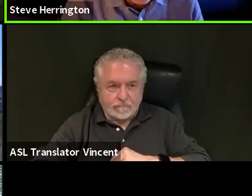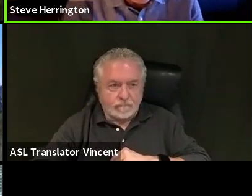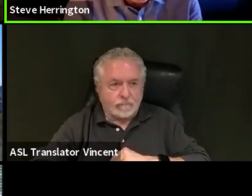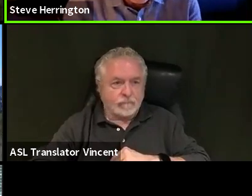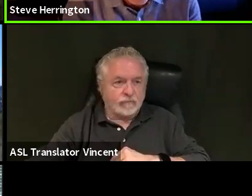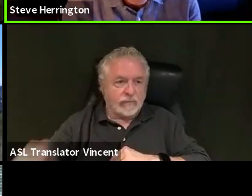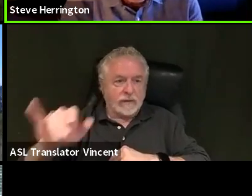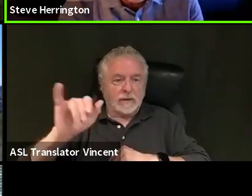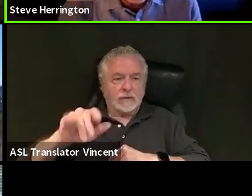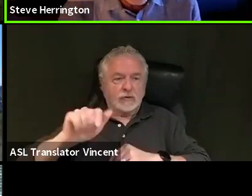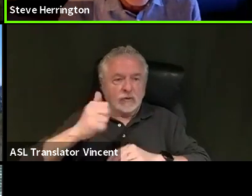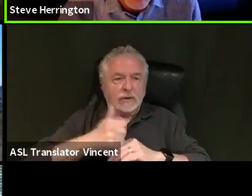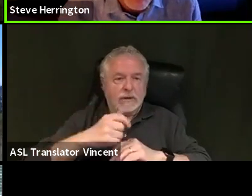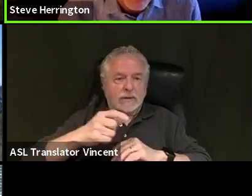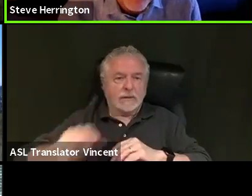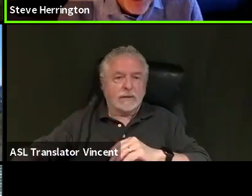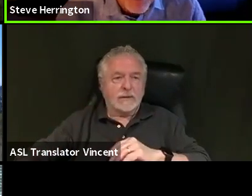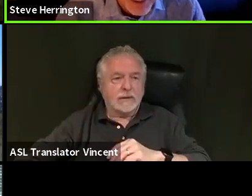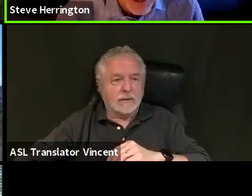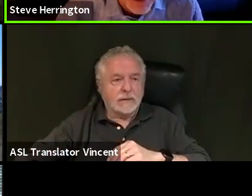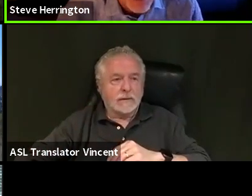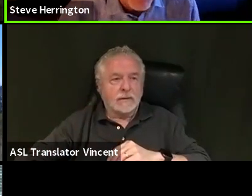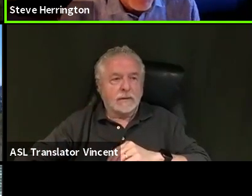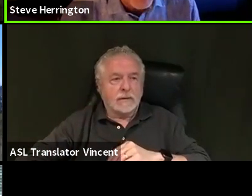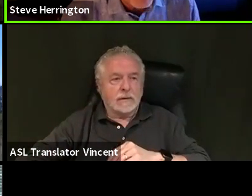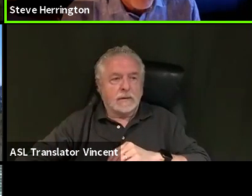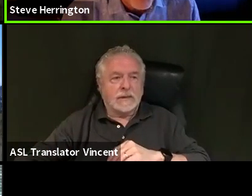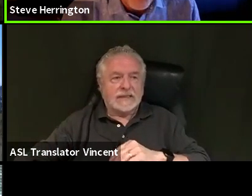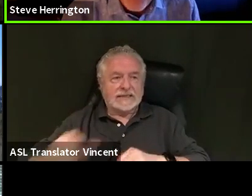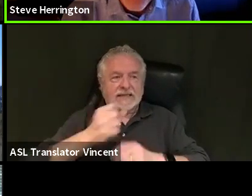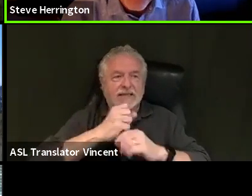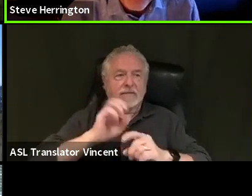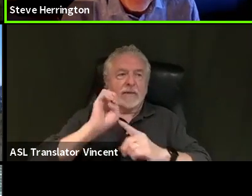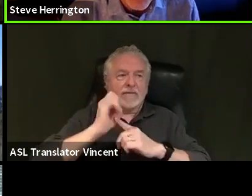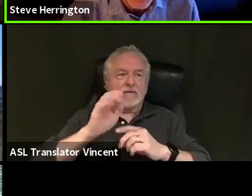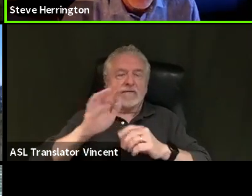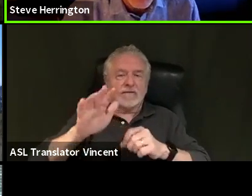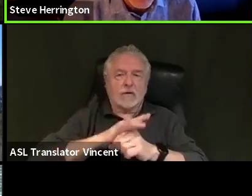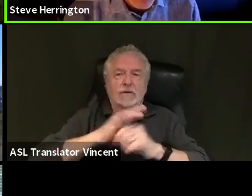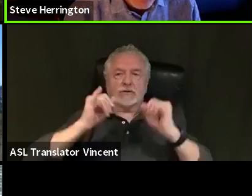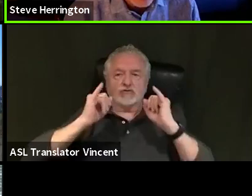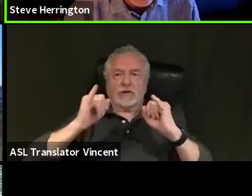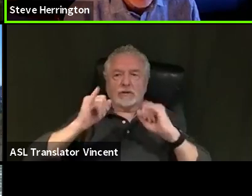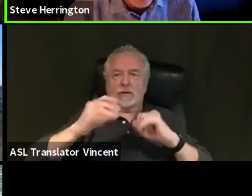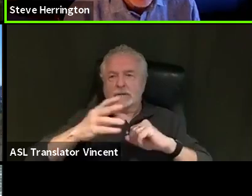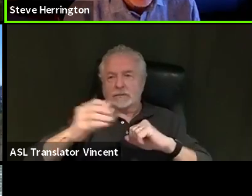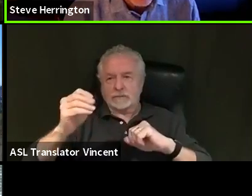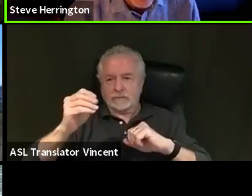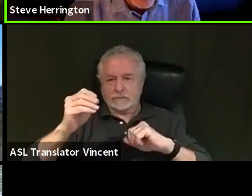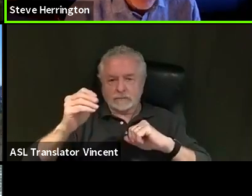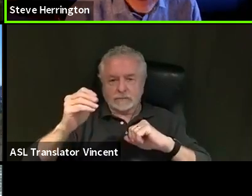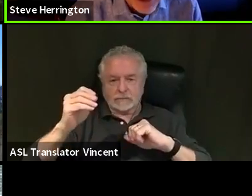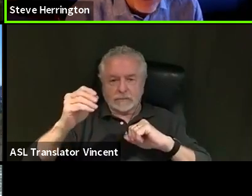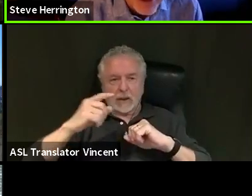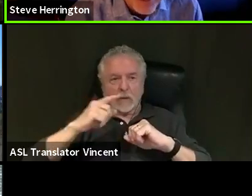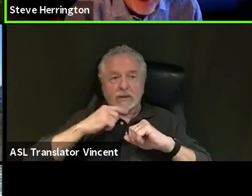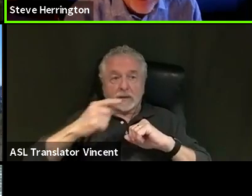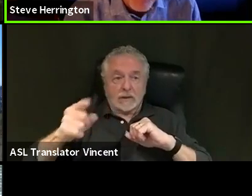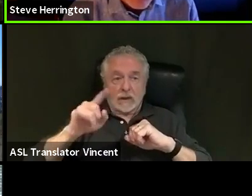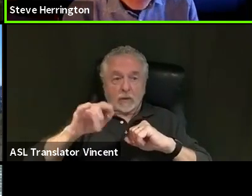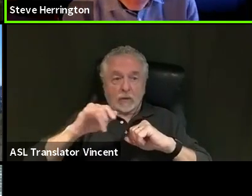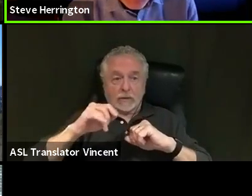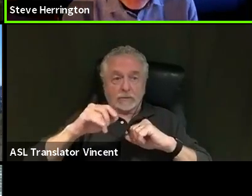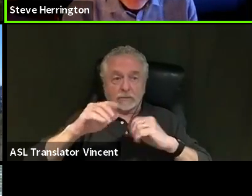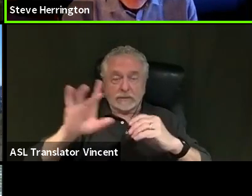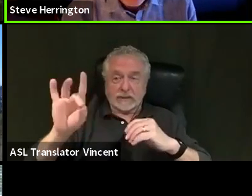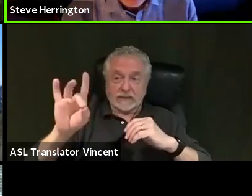sustain, create the safest environment for full instruction. And I will tell you that we have